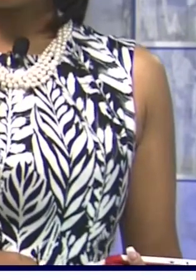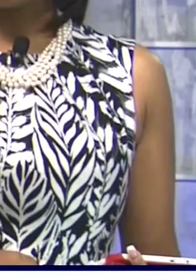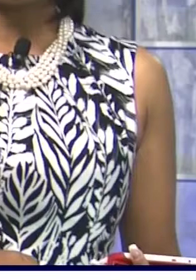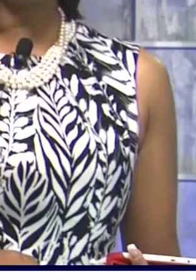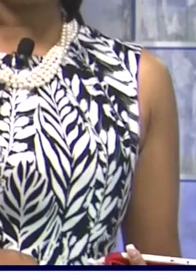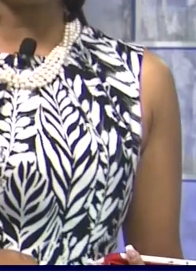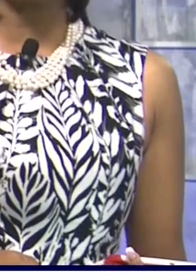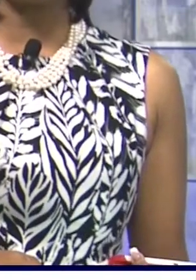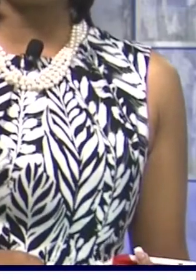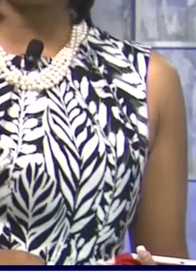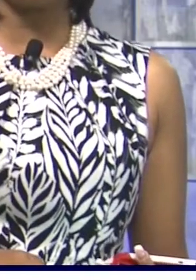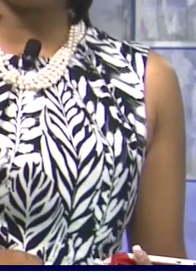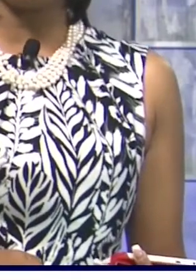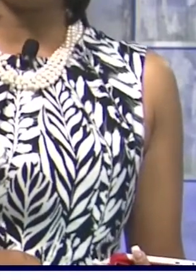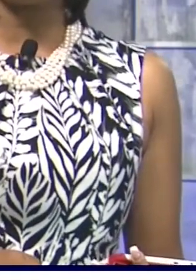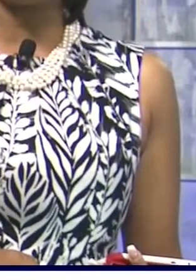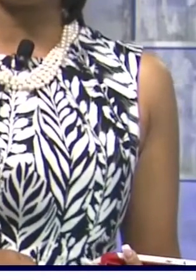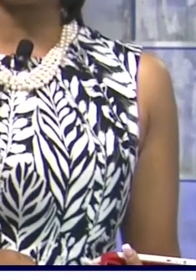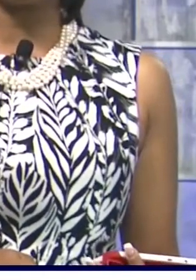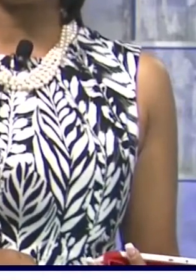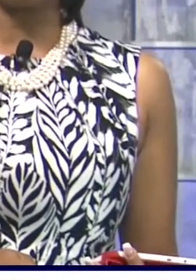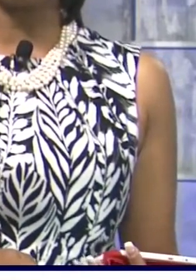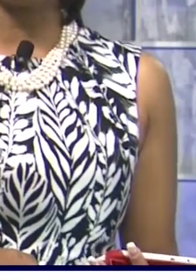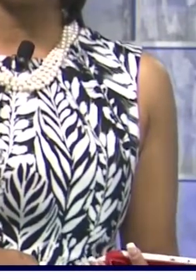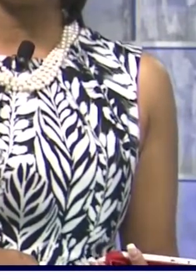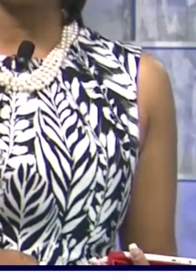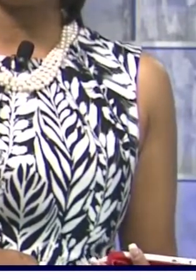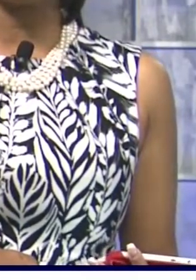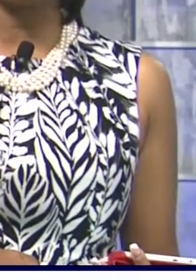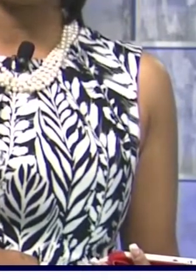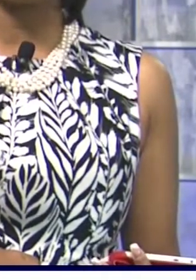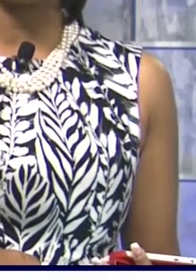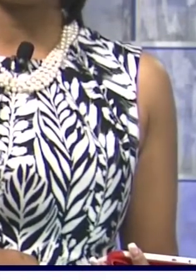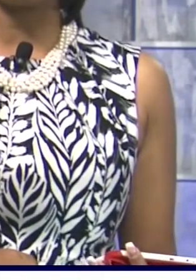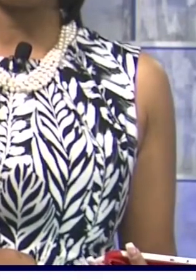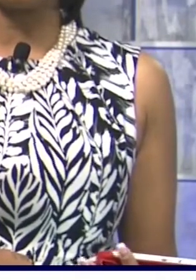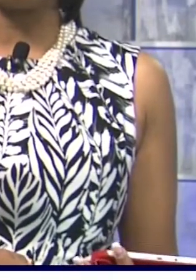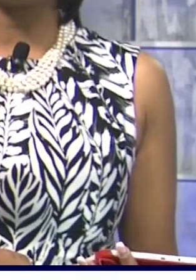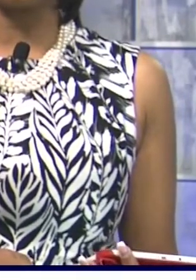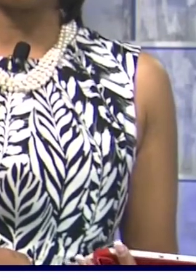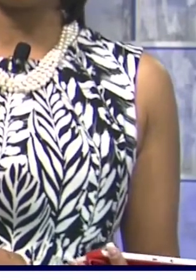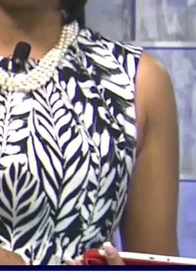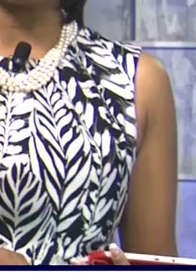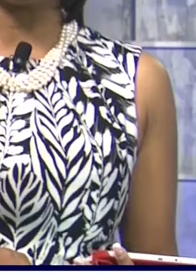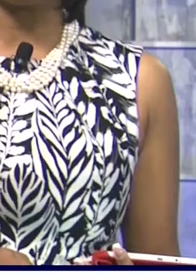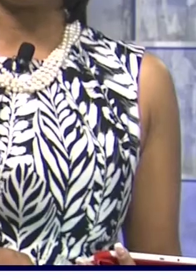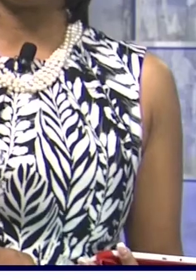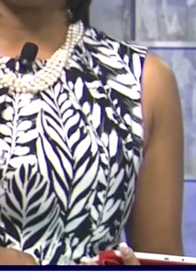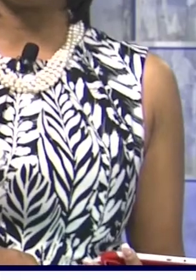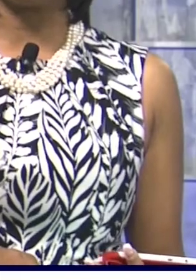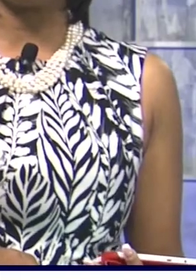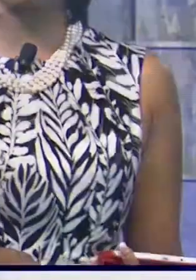positions. And in sports, the BCA Under-15 tournament is into the semi-final mode.